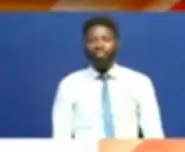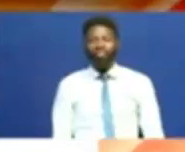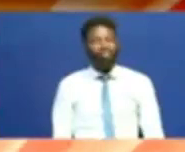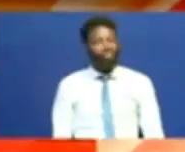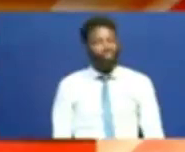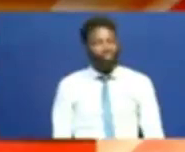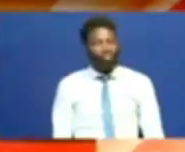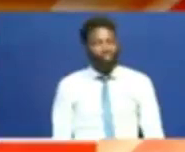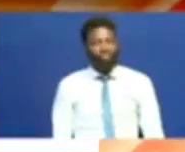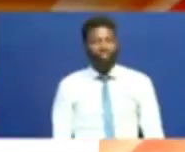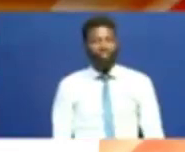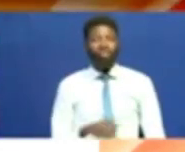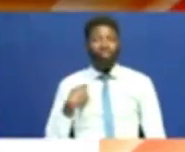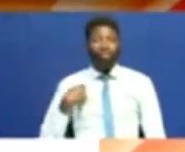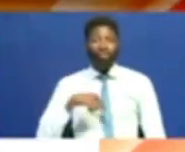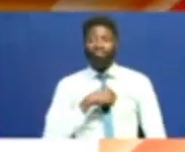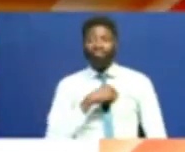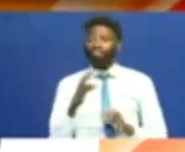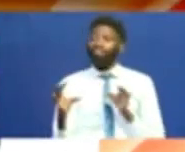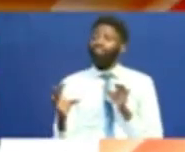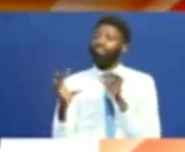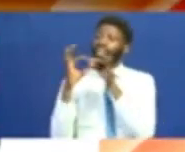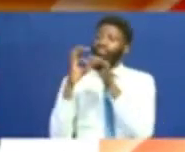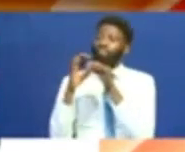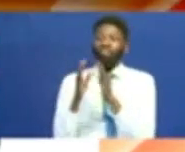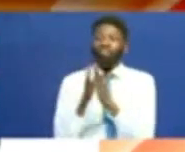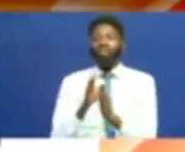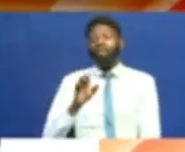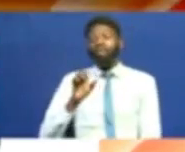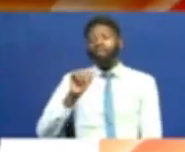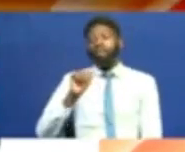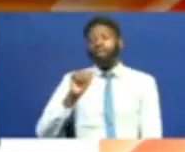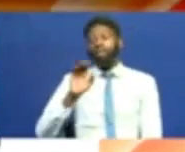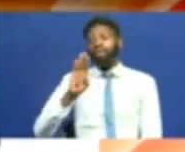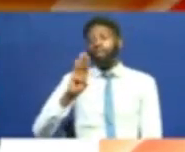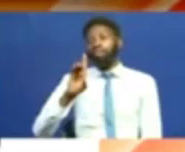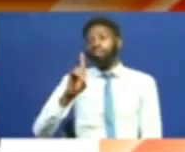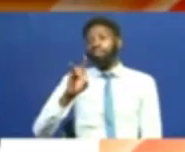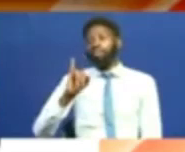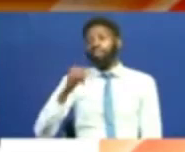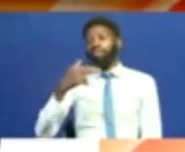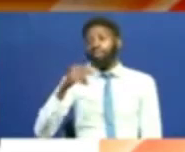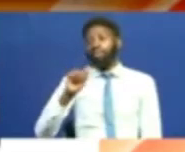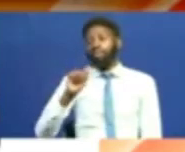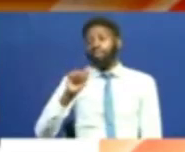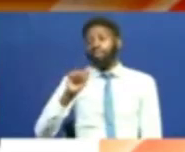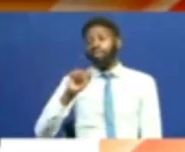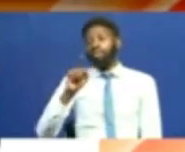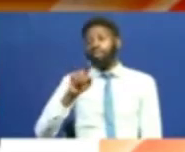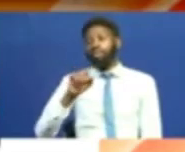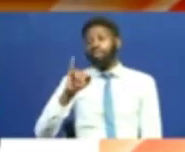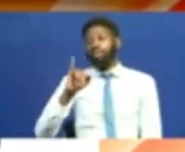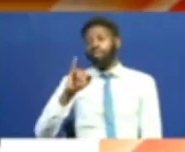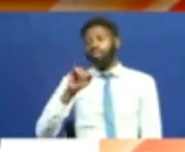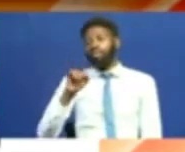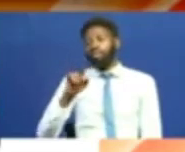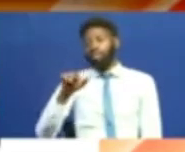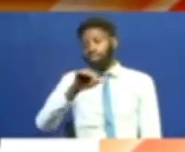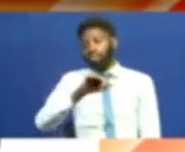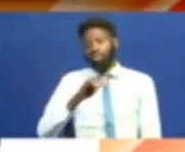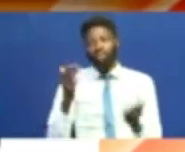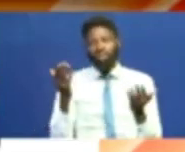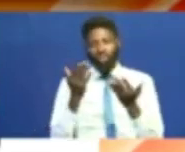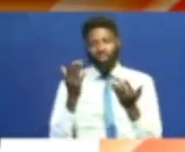All right, let's link with my colleague Abdi Aziz Hashim, who is in the county of Nairobi. The Azimio Umoja One